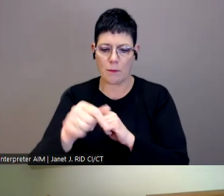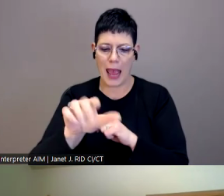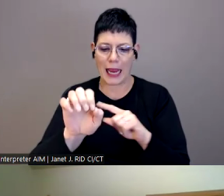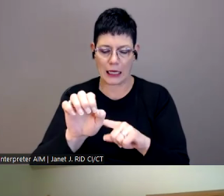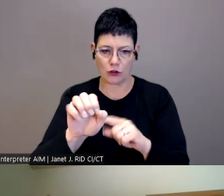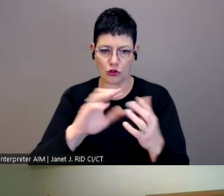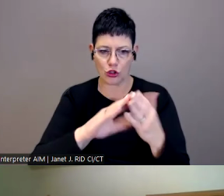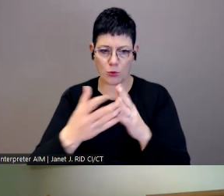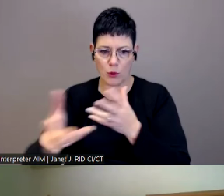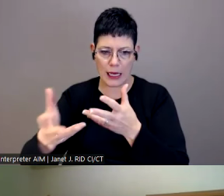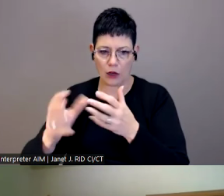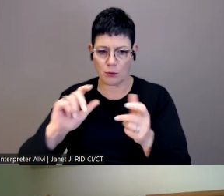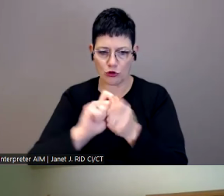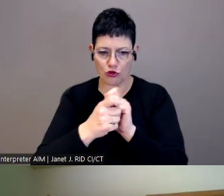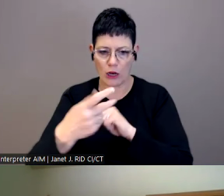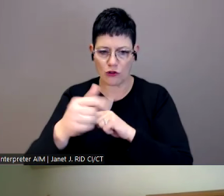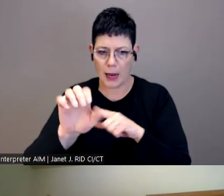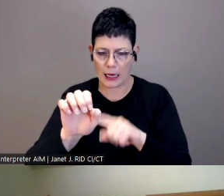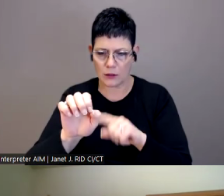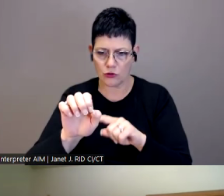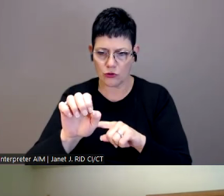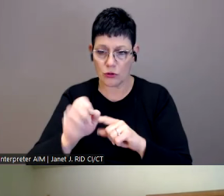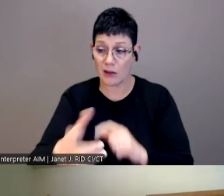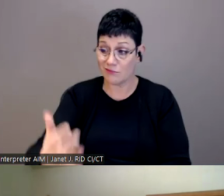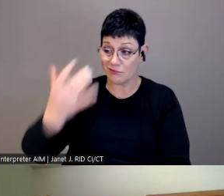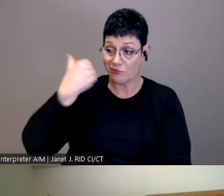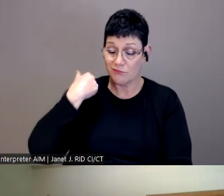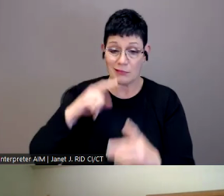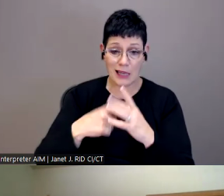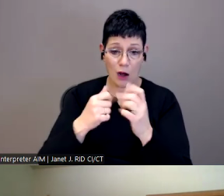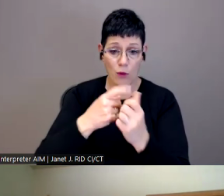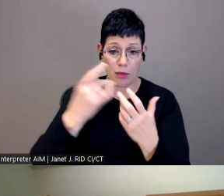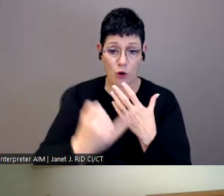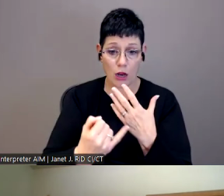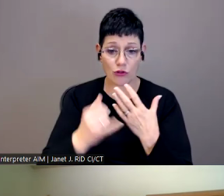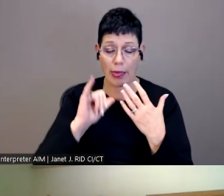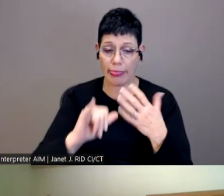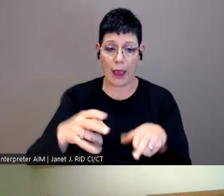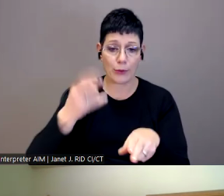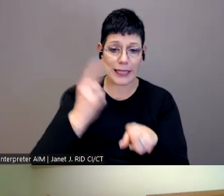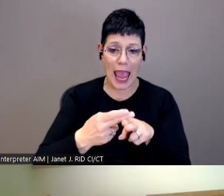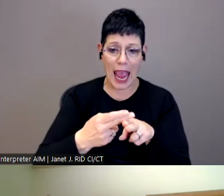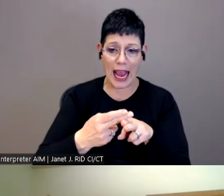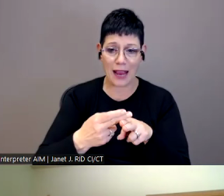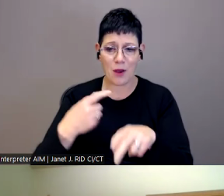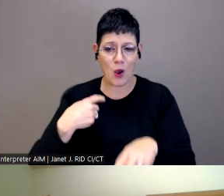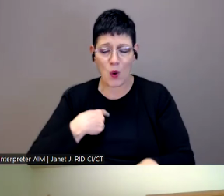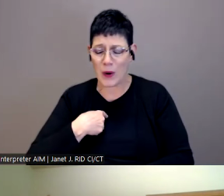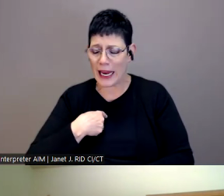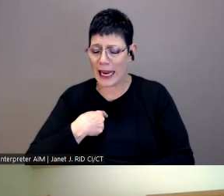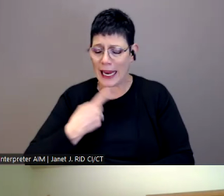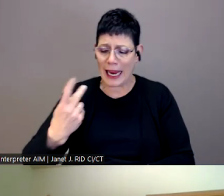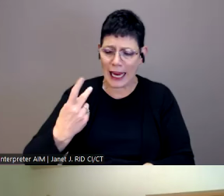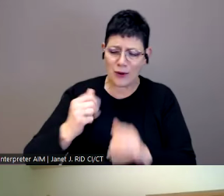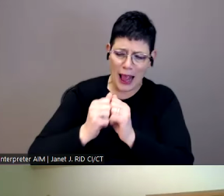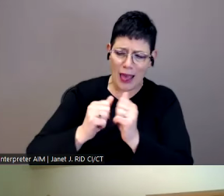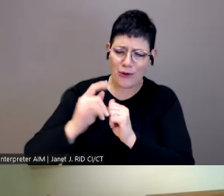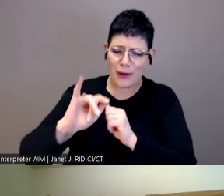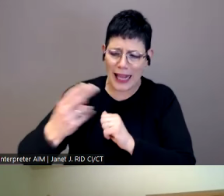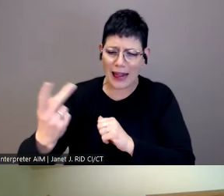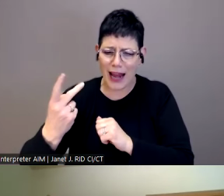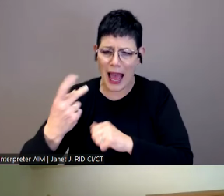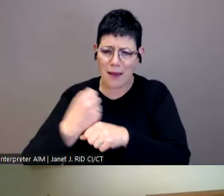package. Early on when we started working on the project, that was the name of it. And Keith and I spent all this time together making videos,